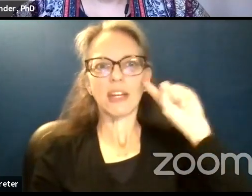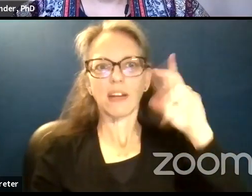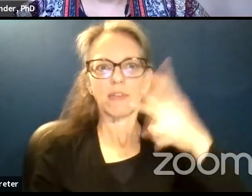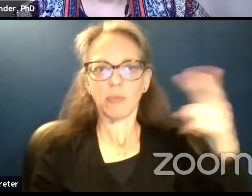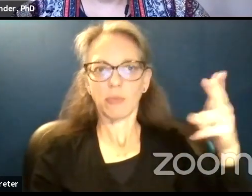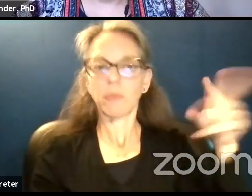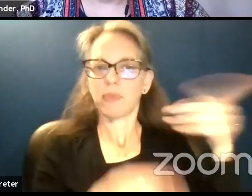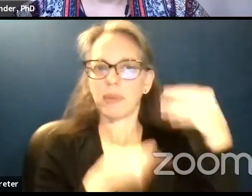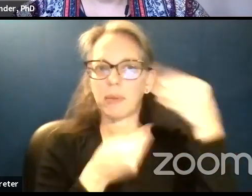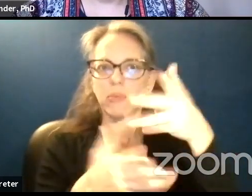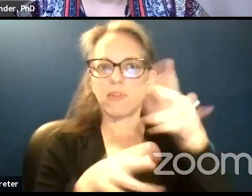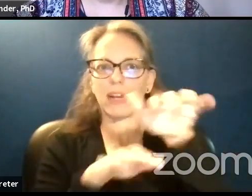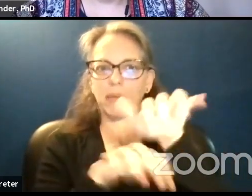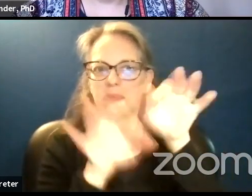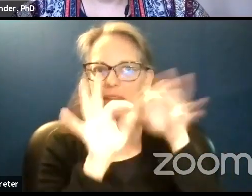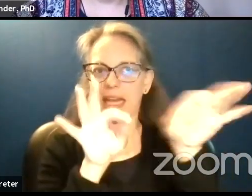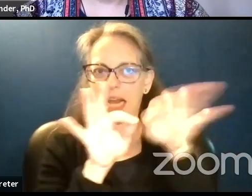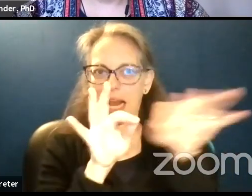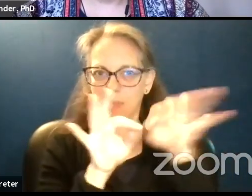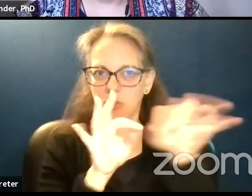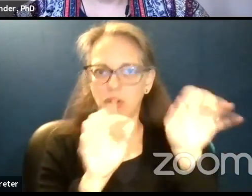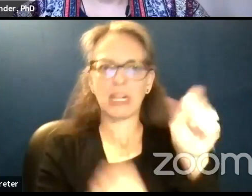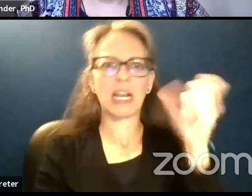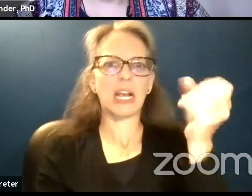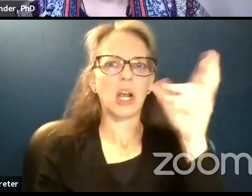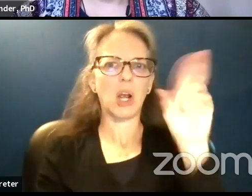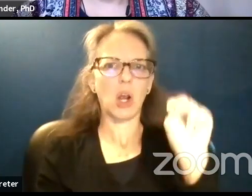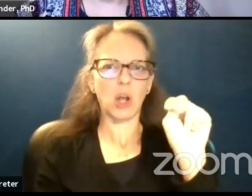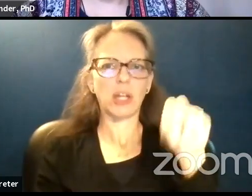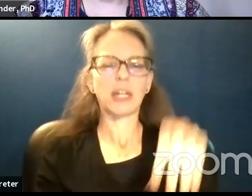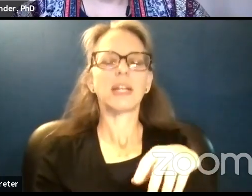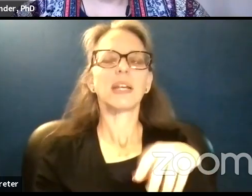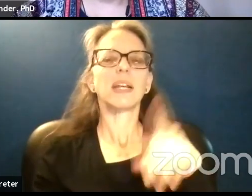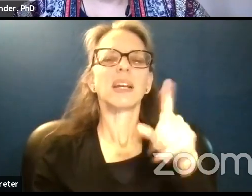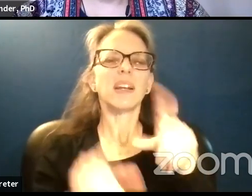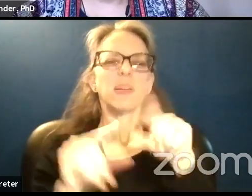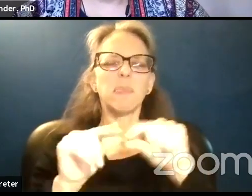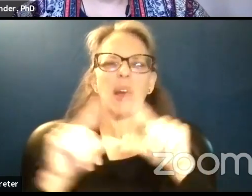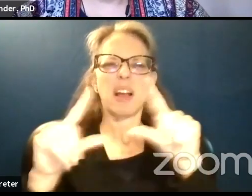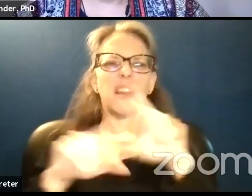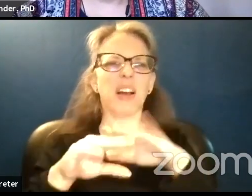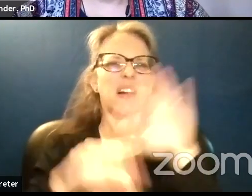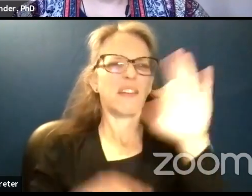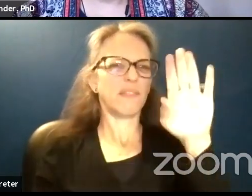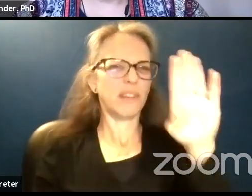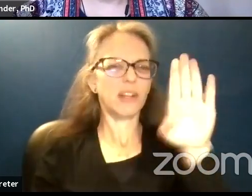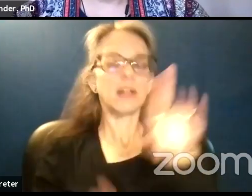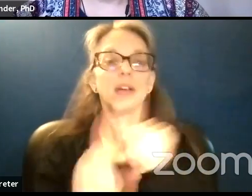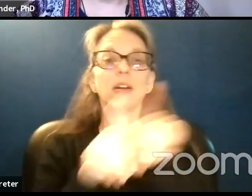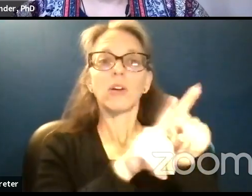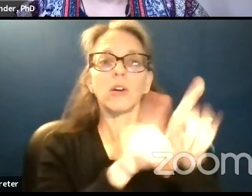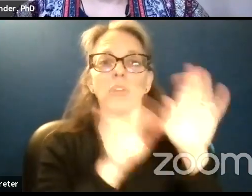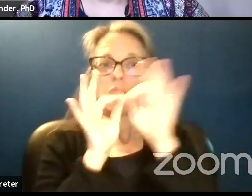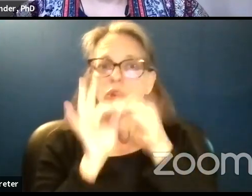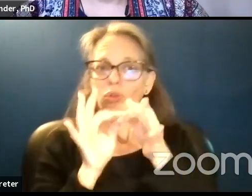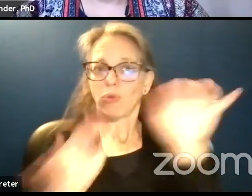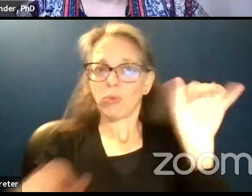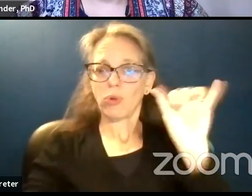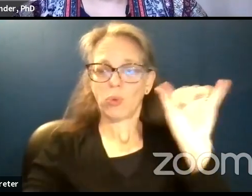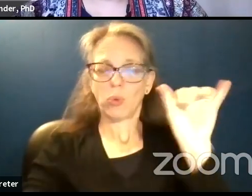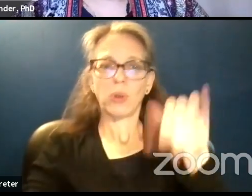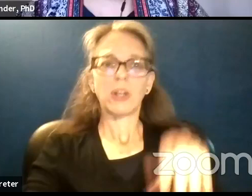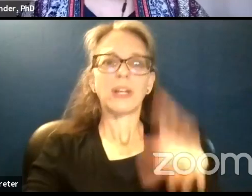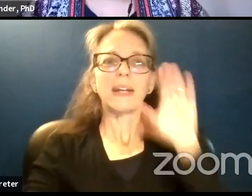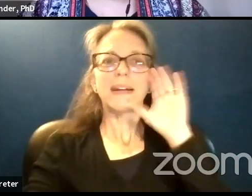closed captioning services. You can turn those on using a little box on Facebook, as well as ASL interpretation.